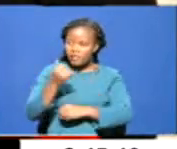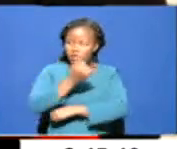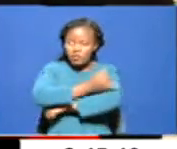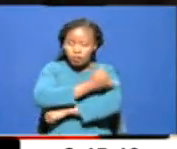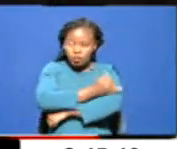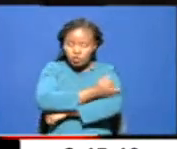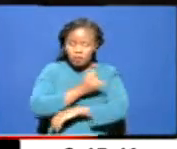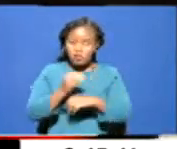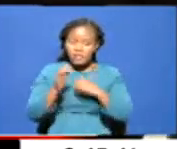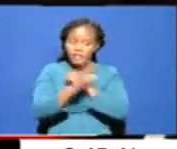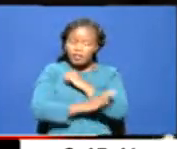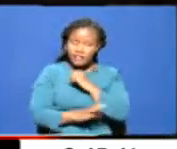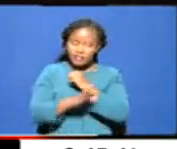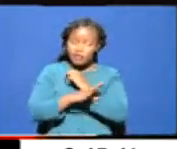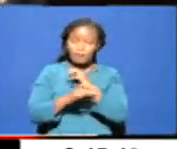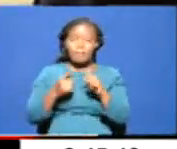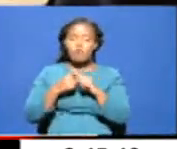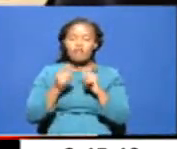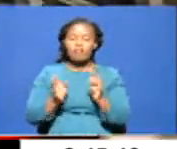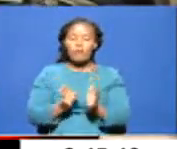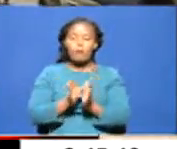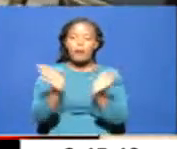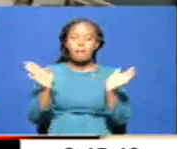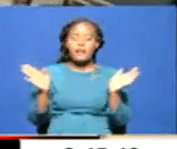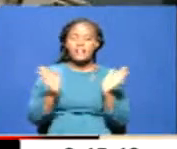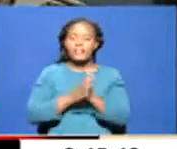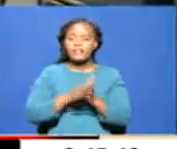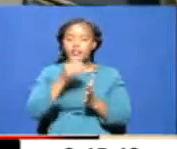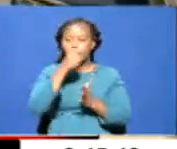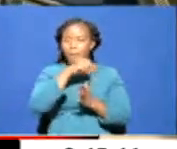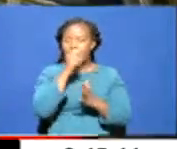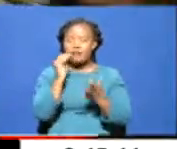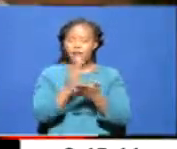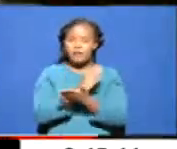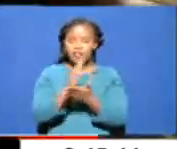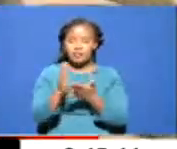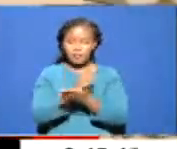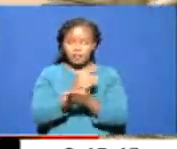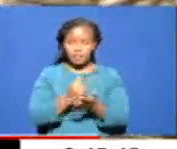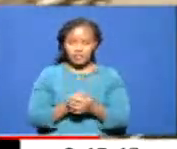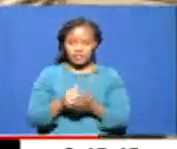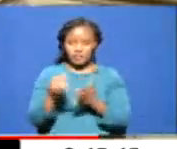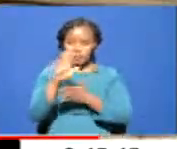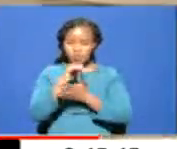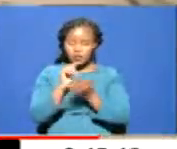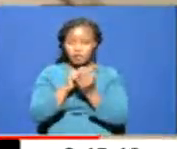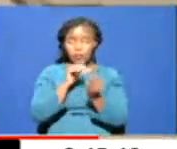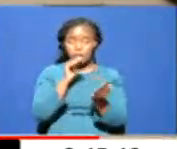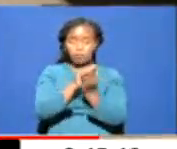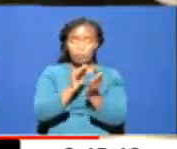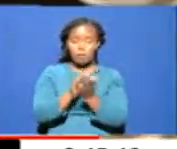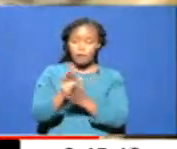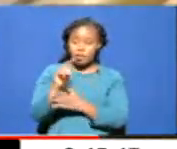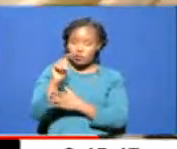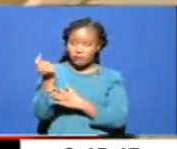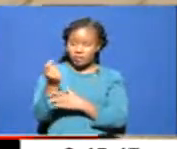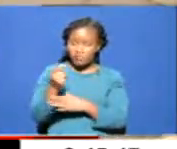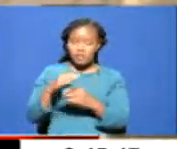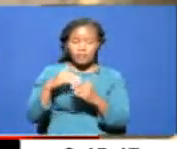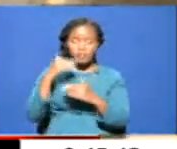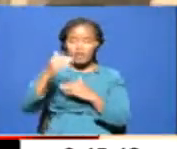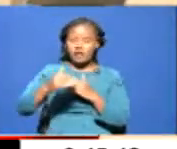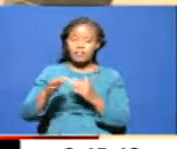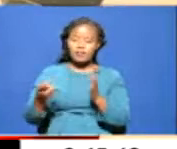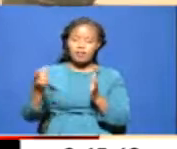from both public and private sectors. The Central Bank of Kenya could be the next addition as the banking industry